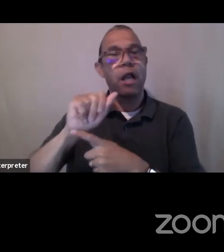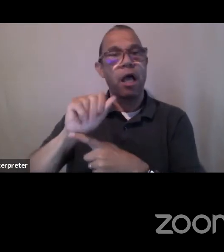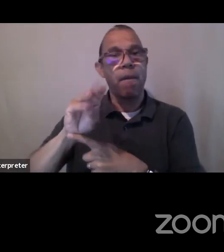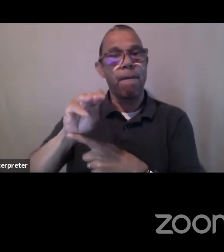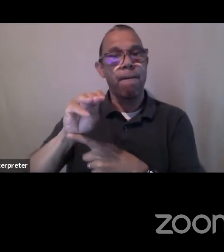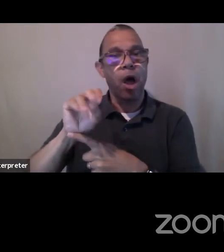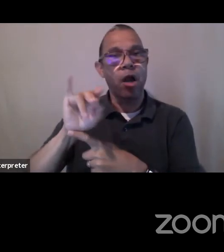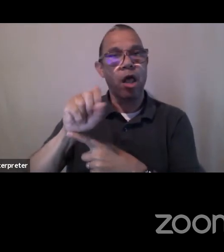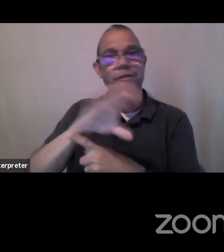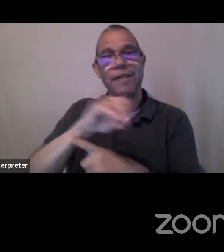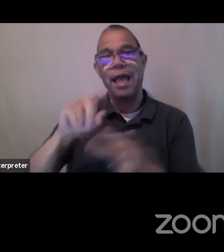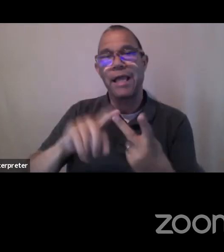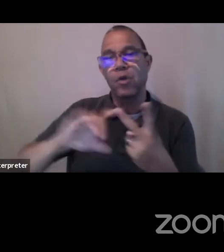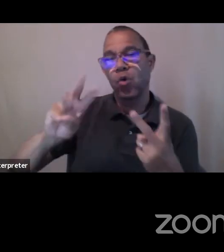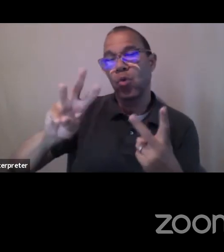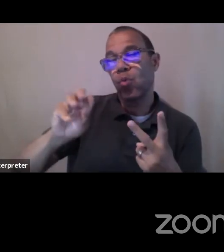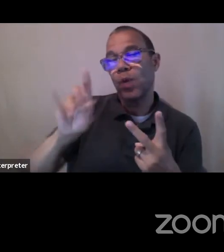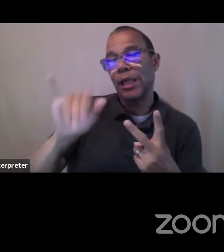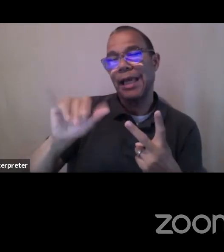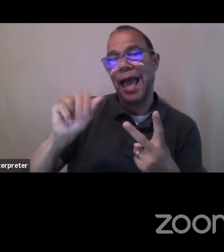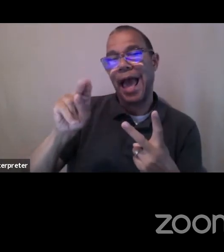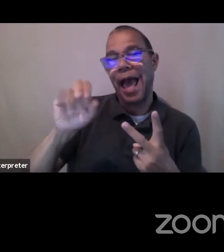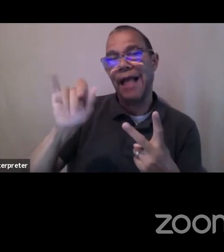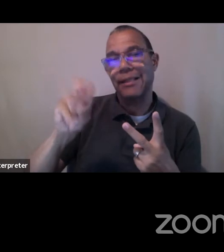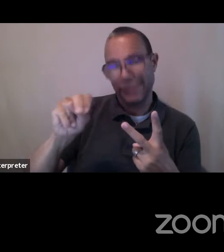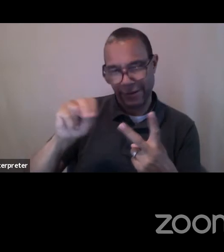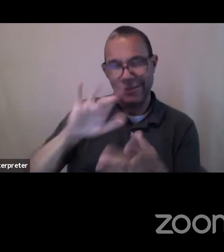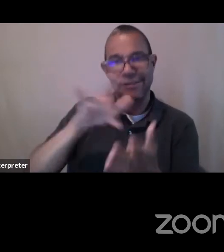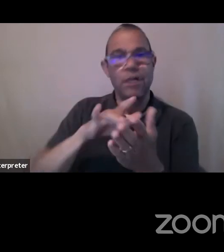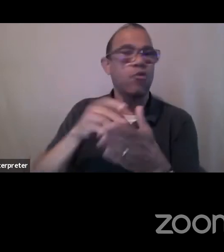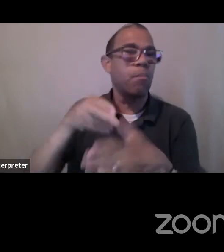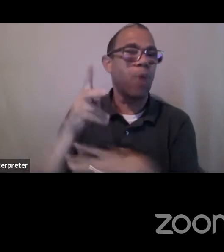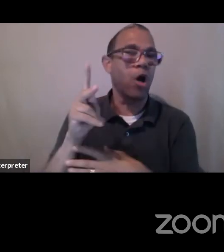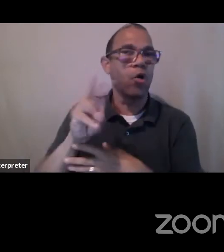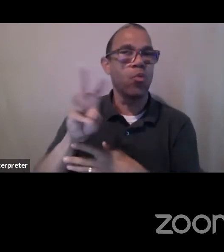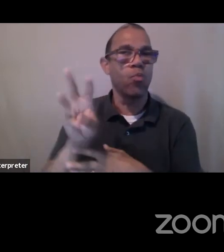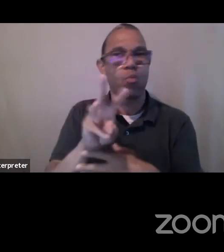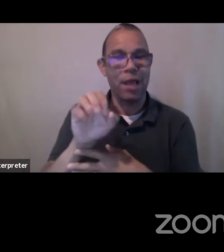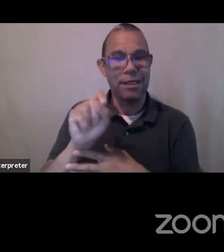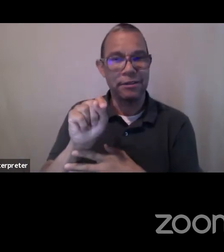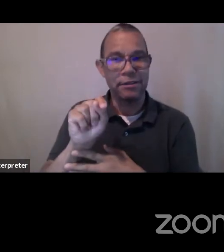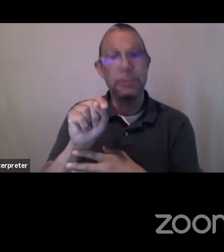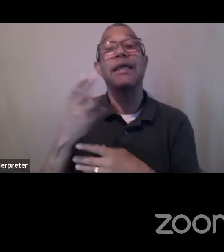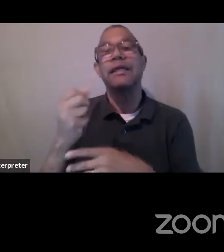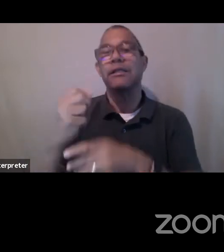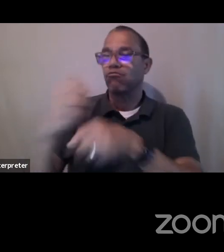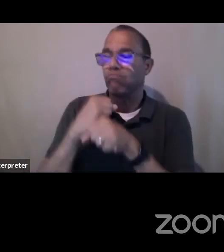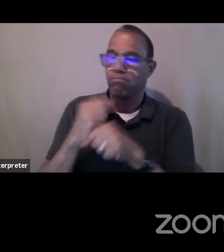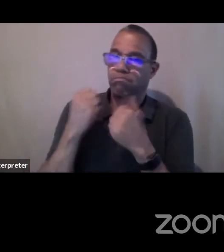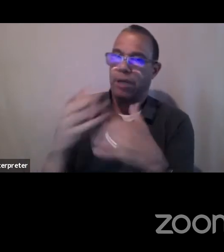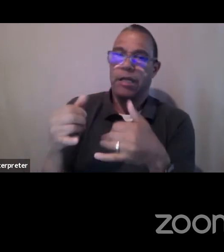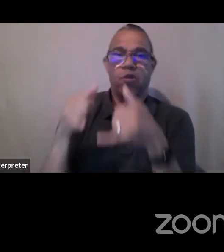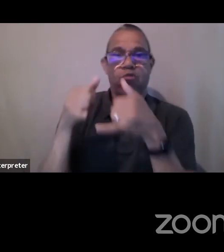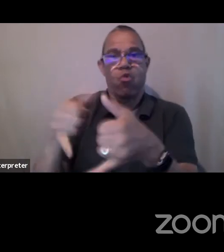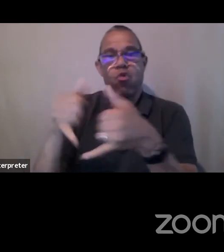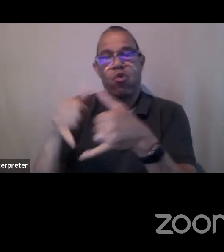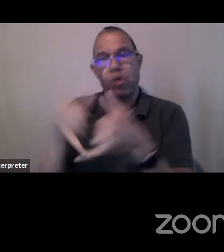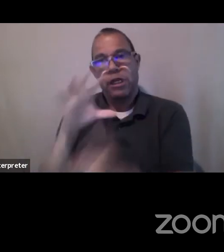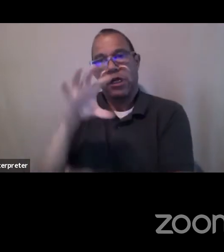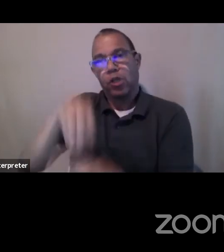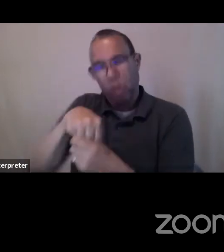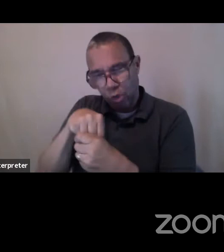He has been noted by the Beijing News as a New Artist of the Year, and has received the Radcliffe Fellowship at Harvard University, the